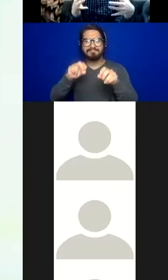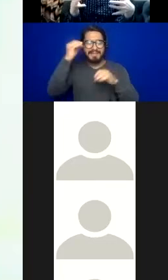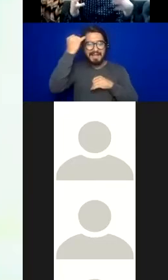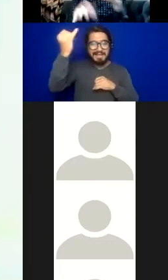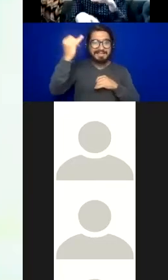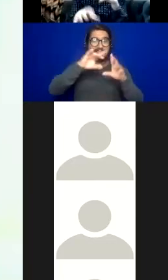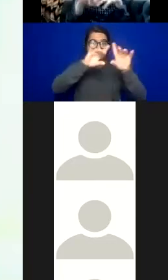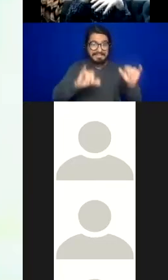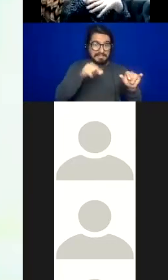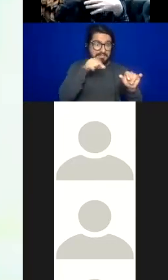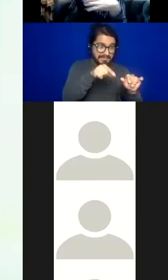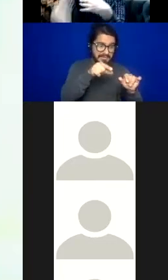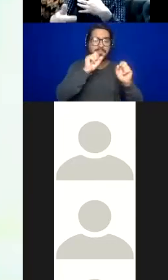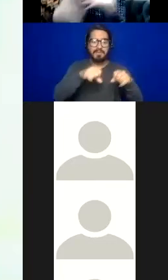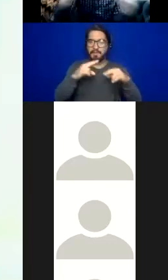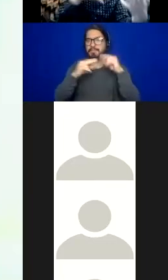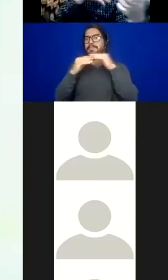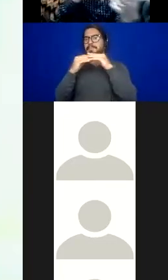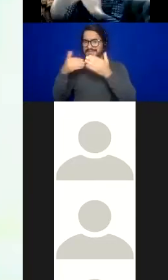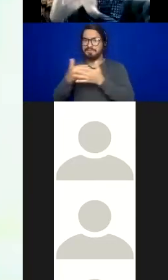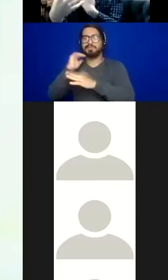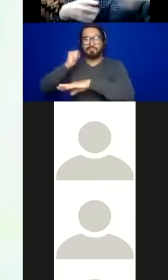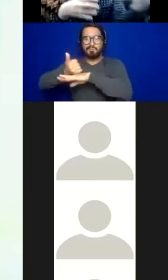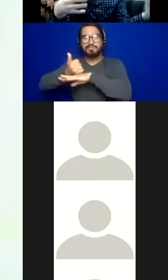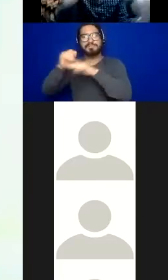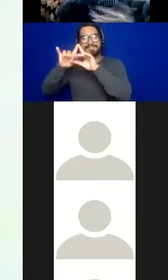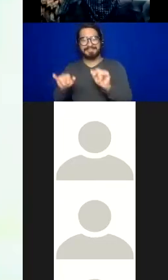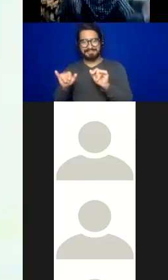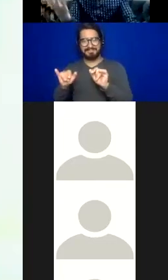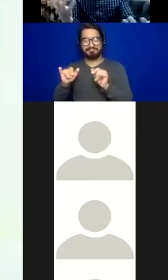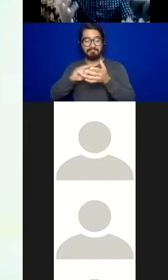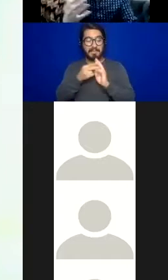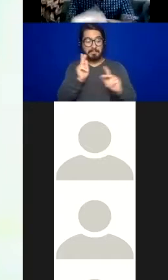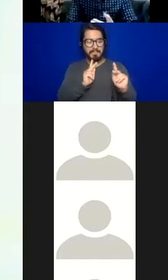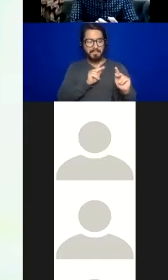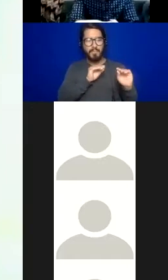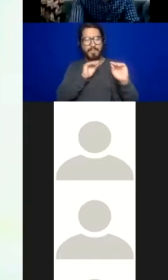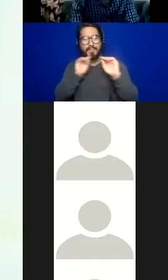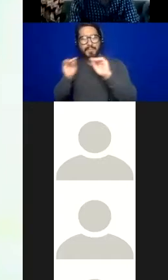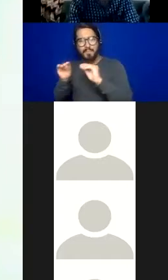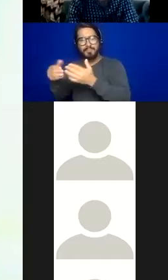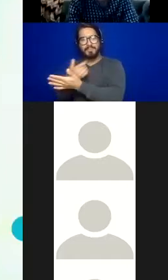maybe eventually people will just switch over to this new, beautiful, liberatory system that we've